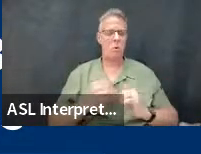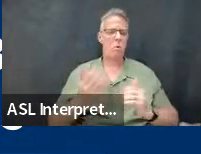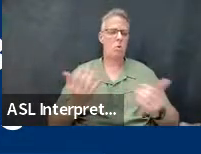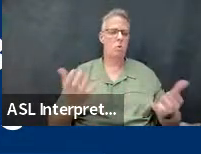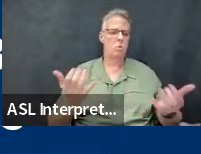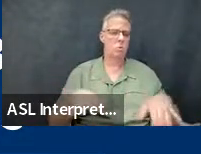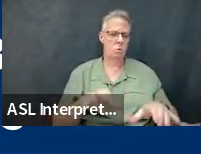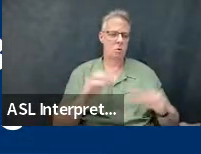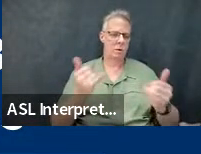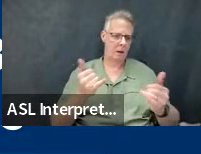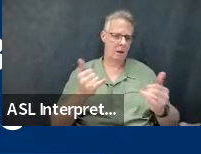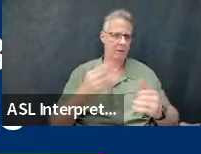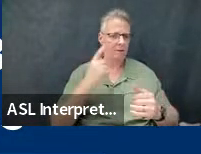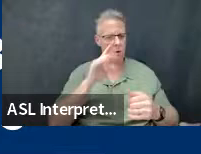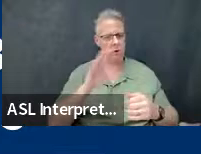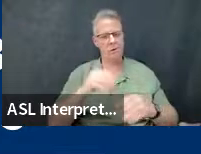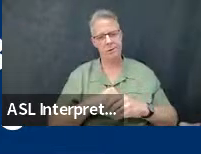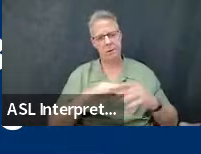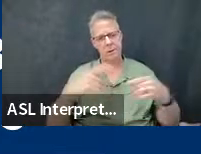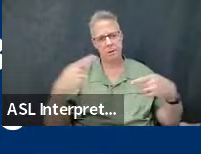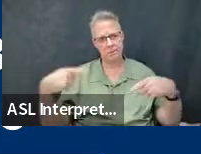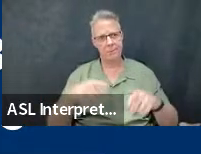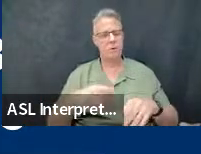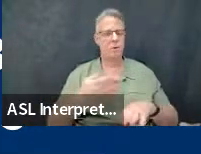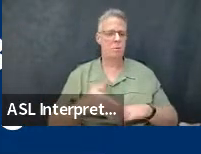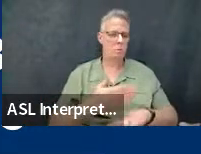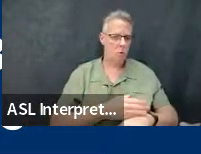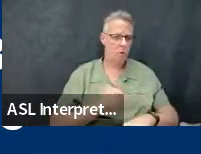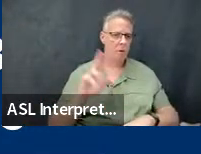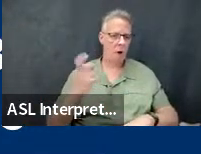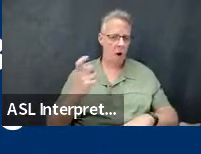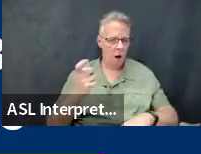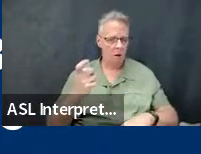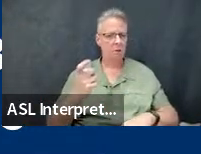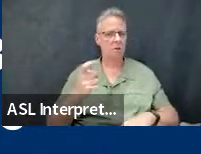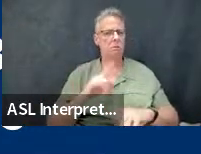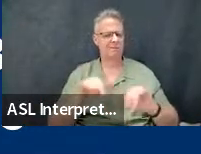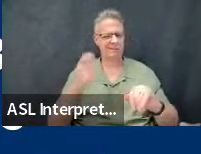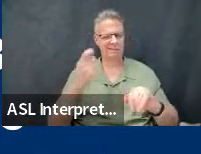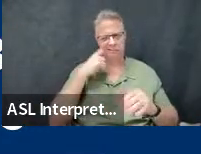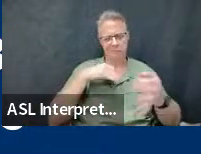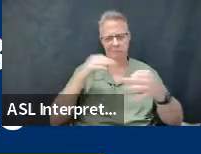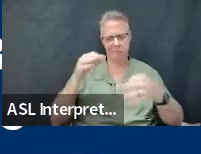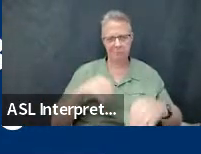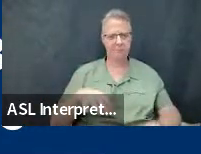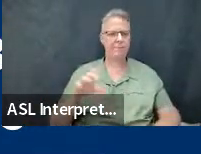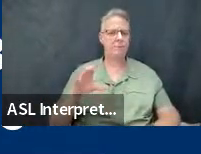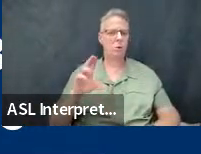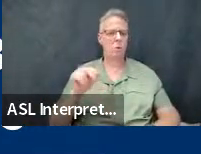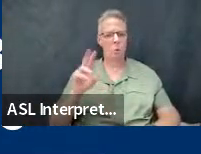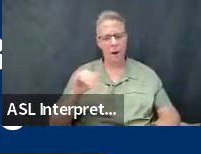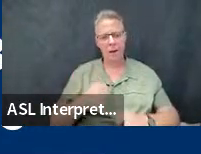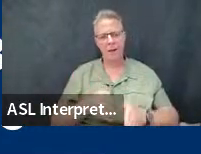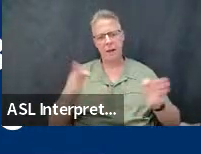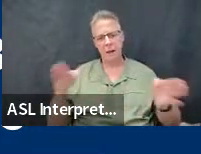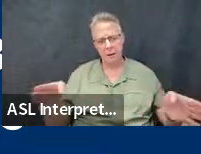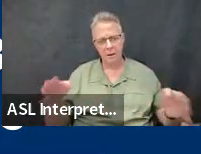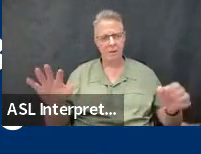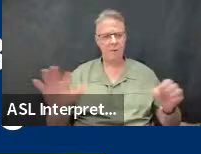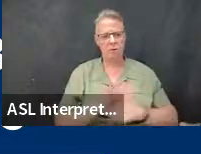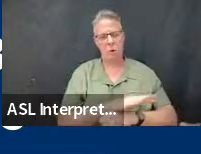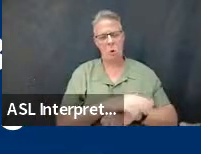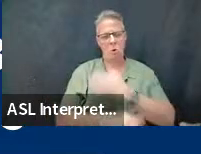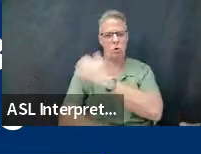to geometric changes, including interchange improvements, auxiliary lanes that Shilpa pointed out, CD roadways, lane widths, and full